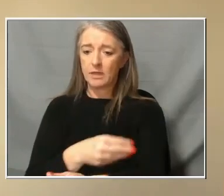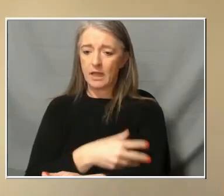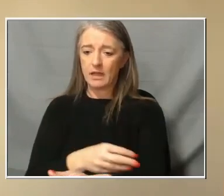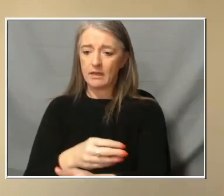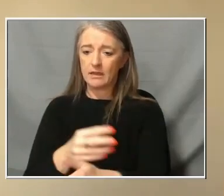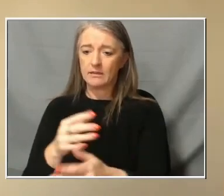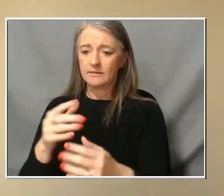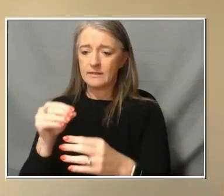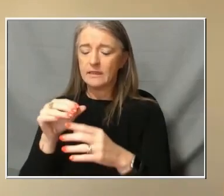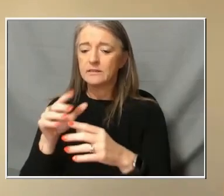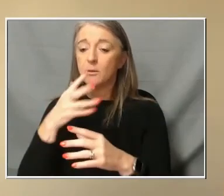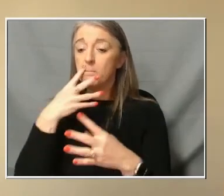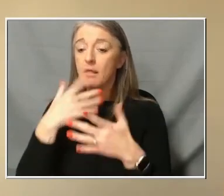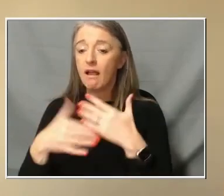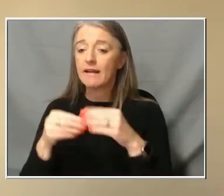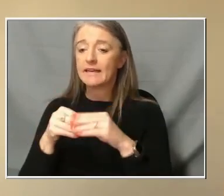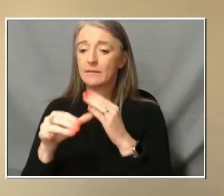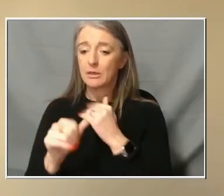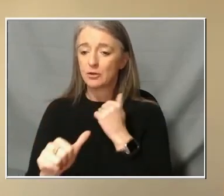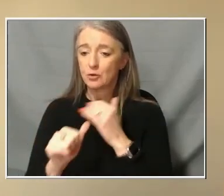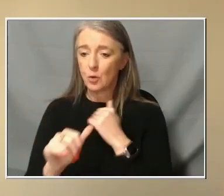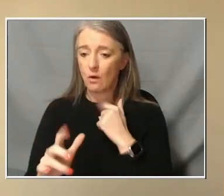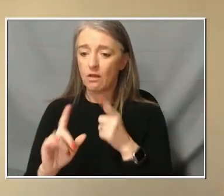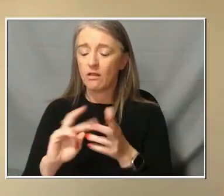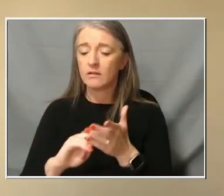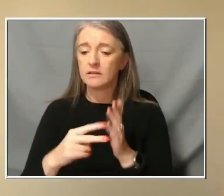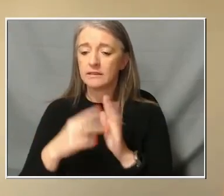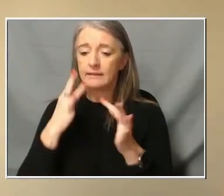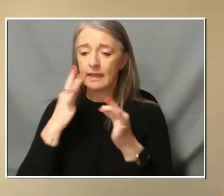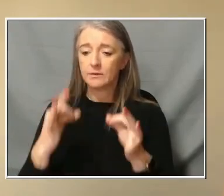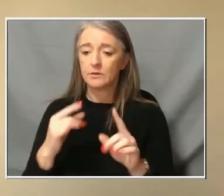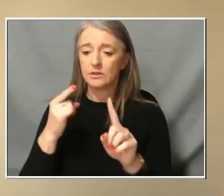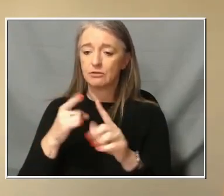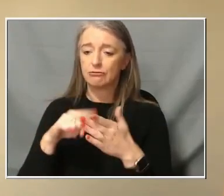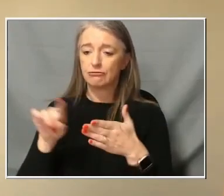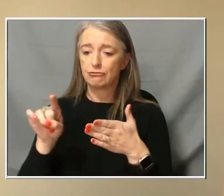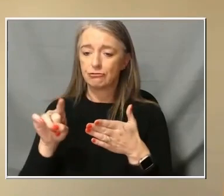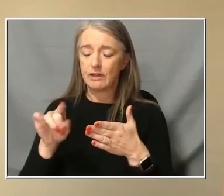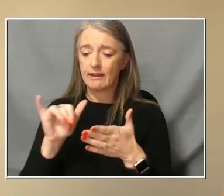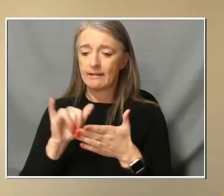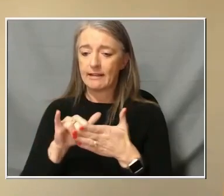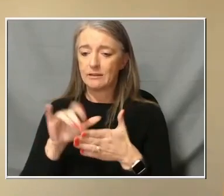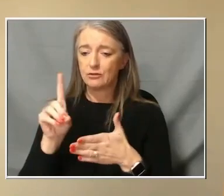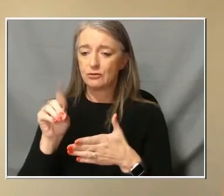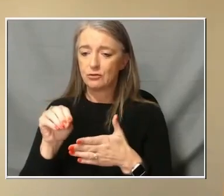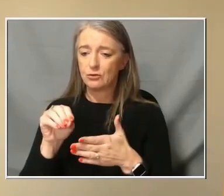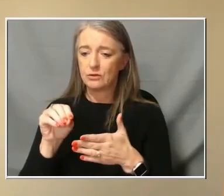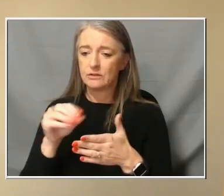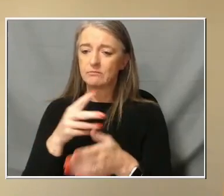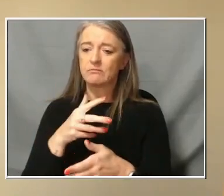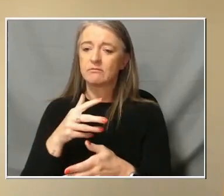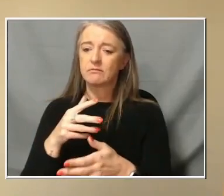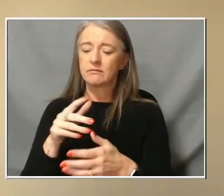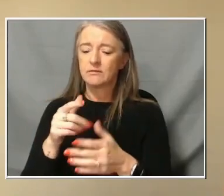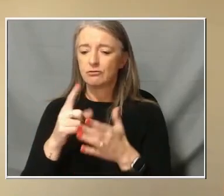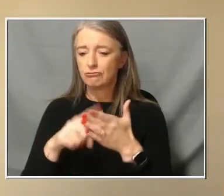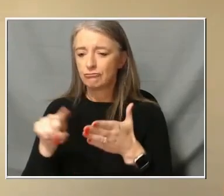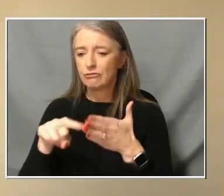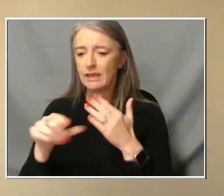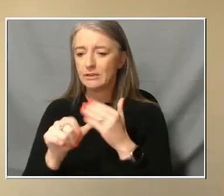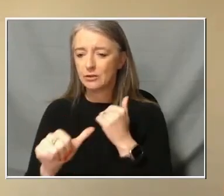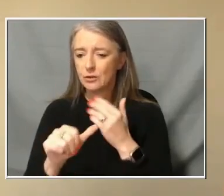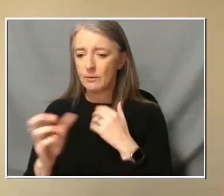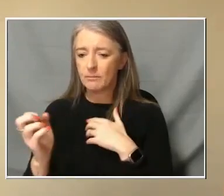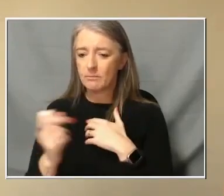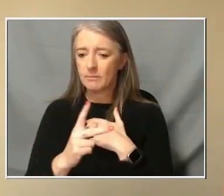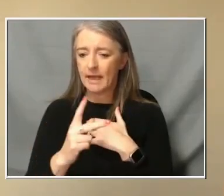in my stool. And at that point, they decided to check out that and do some blood cultures of my stool. And since that came